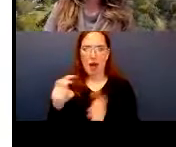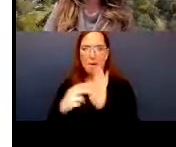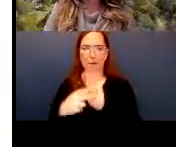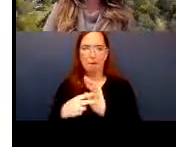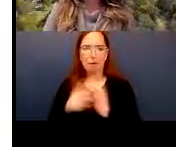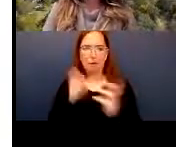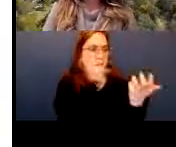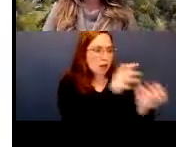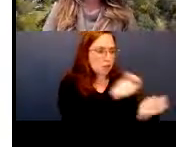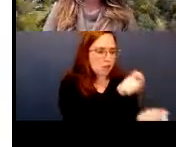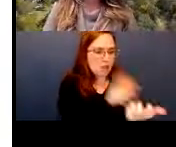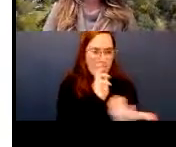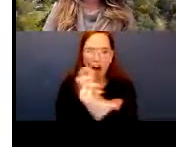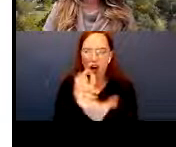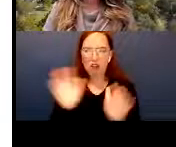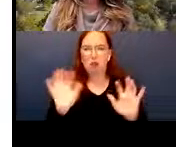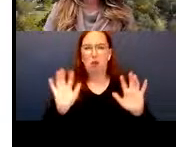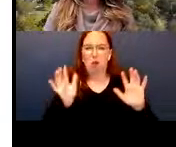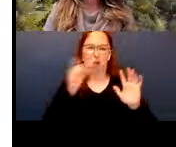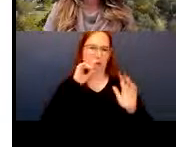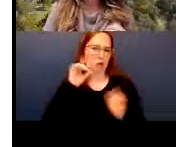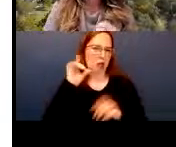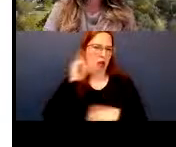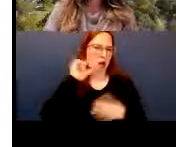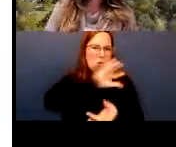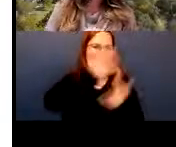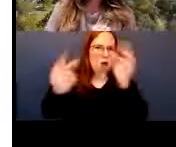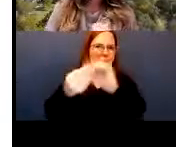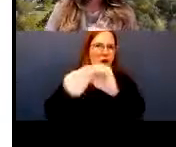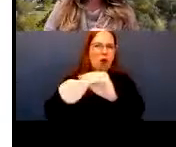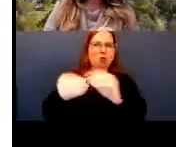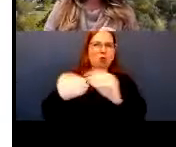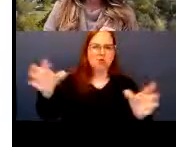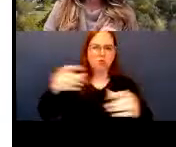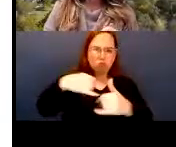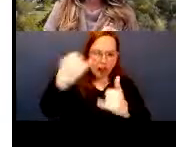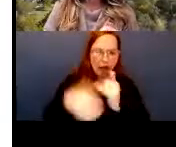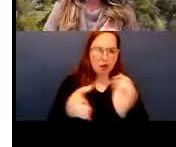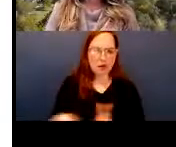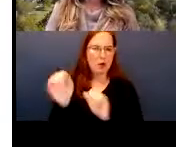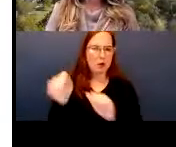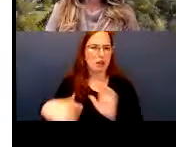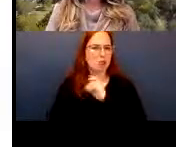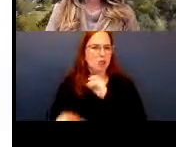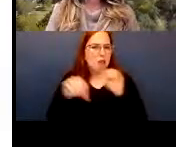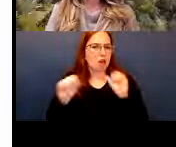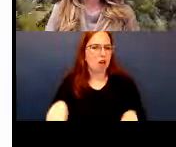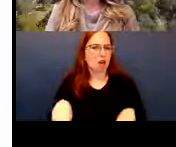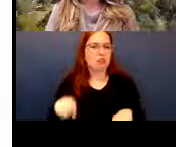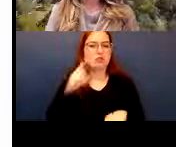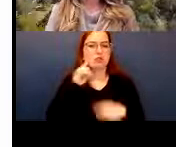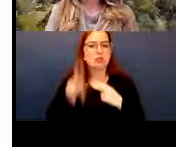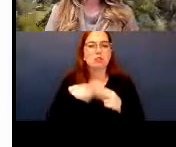final plan. But we thought they were worth illustrating in their own sections. So this is trail